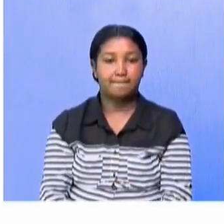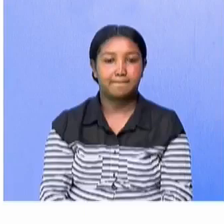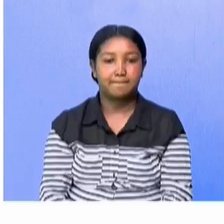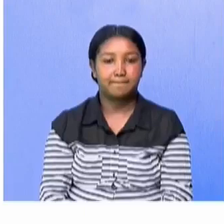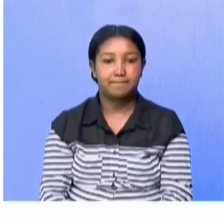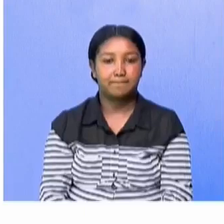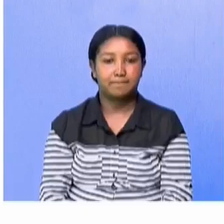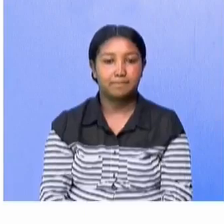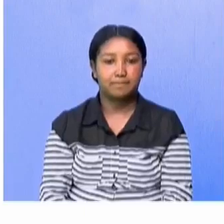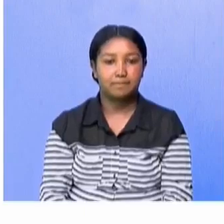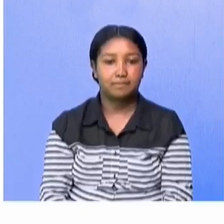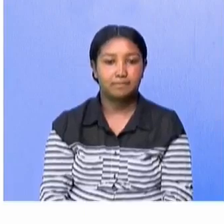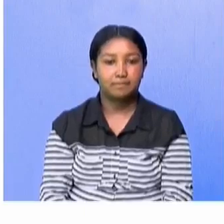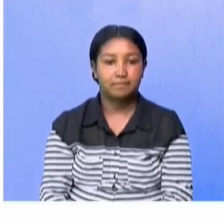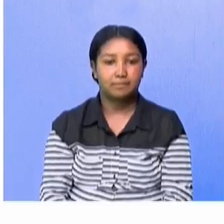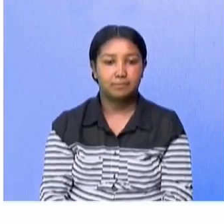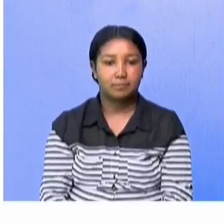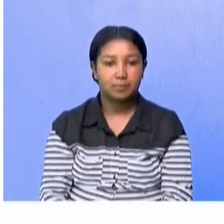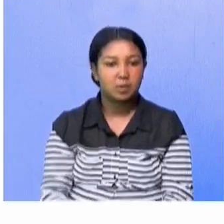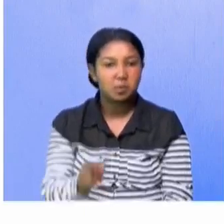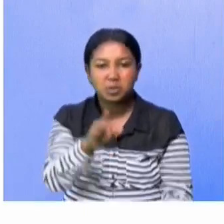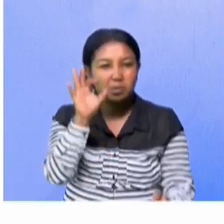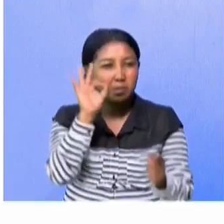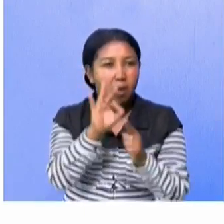What are you planning to do?